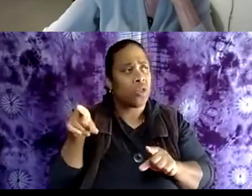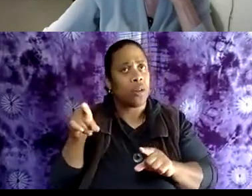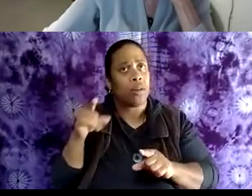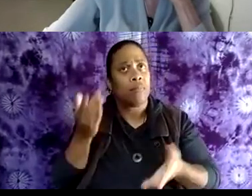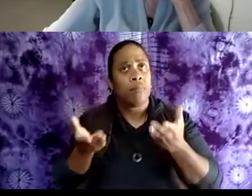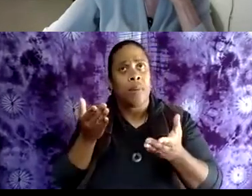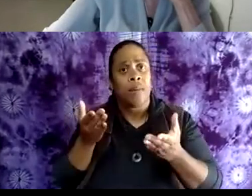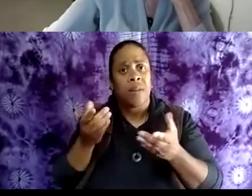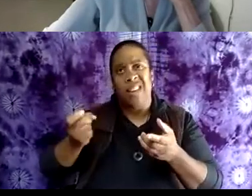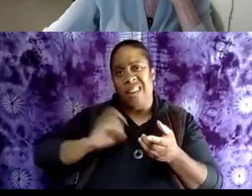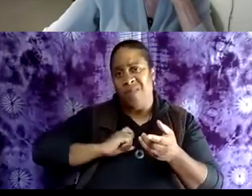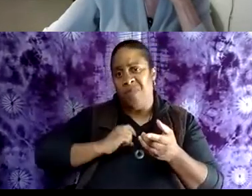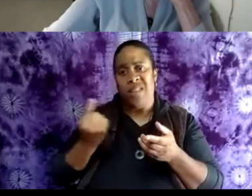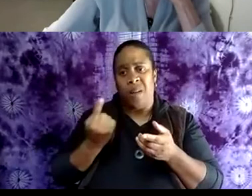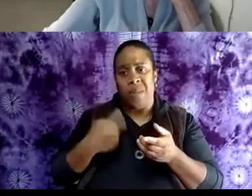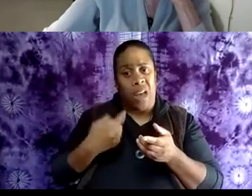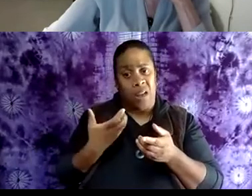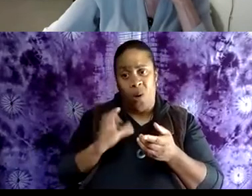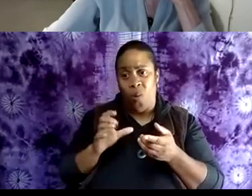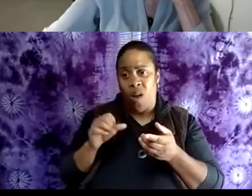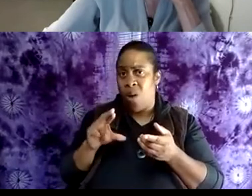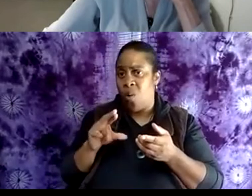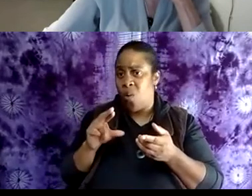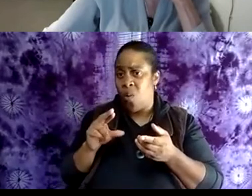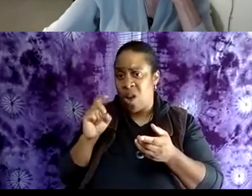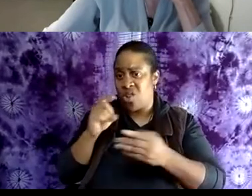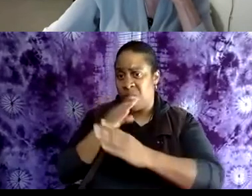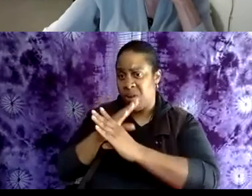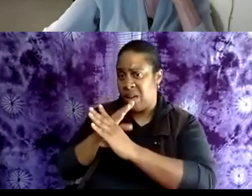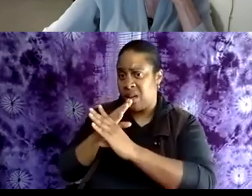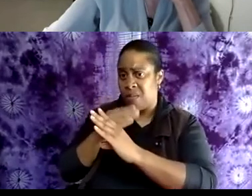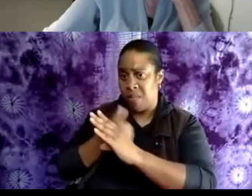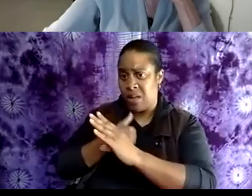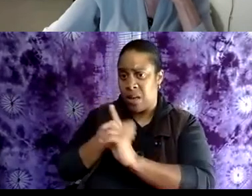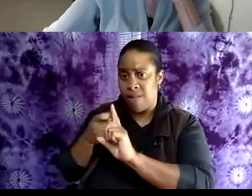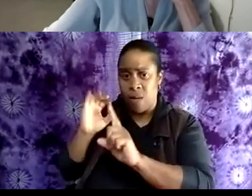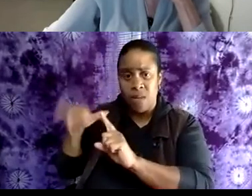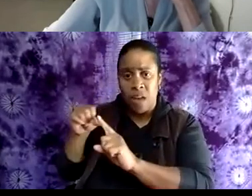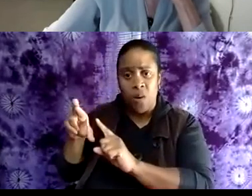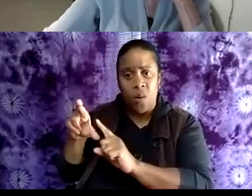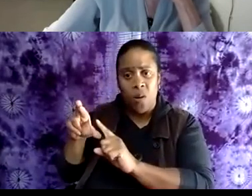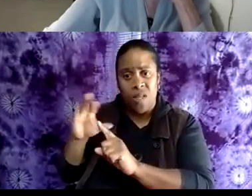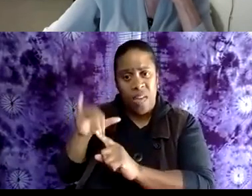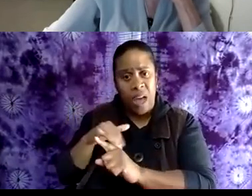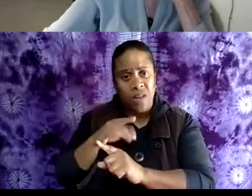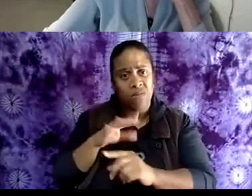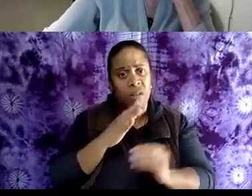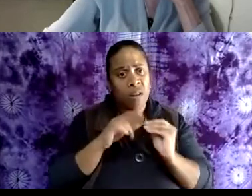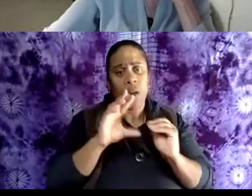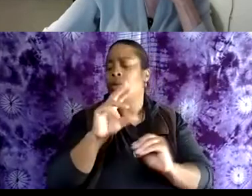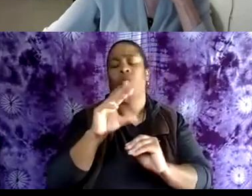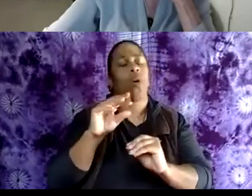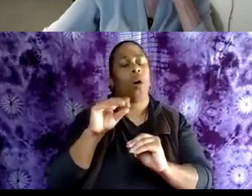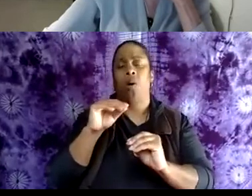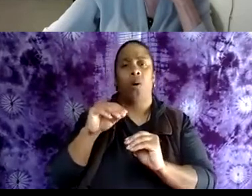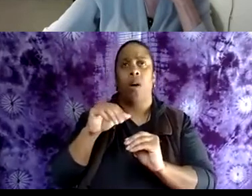give me something I don't want, or potentially, and I need to protect myself from that, or No, maybe, or no, that's not what I'm saying. And that